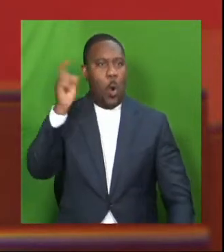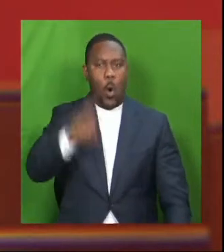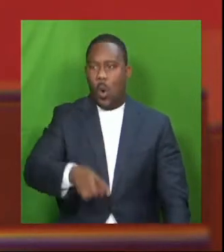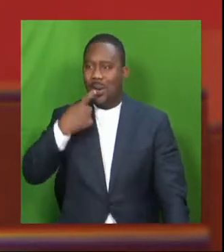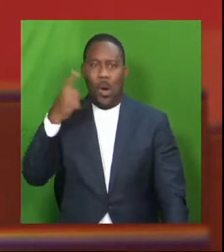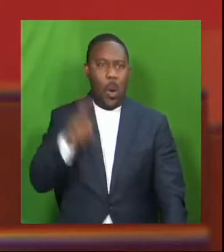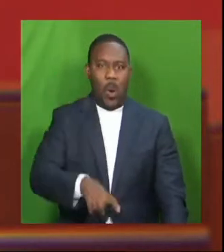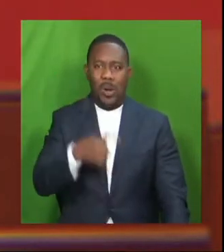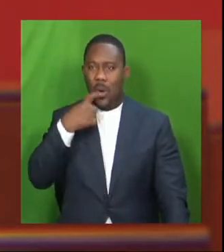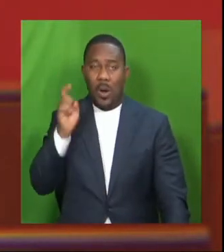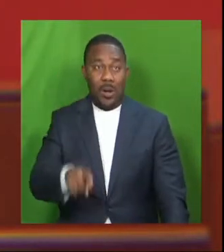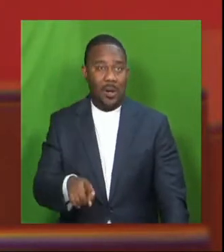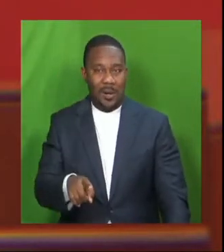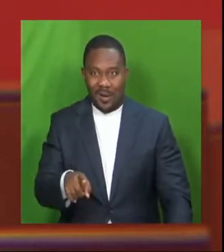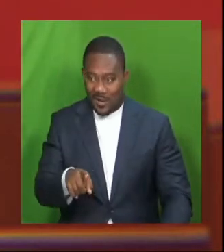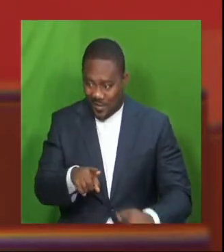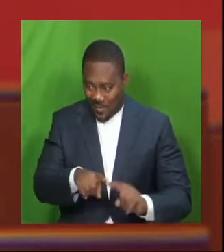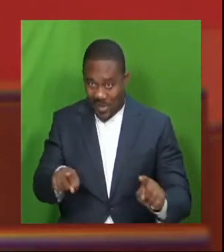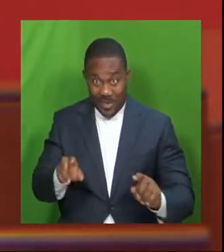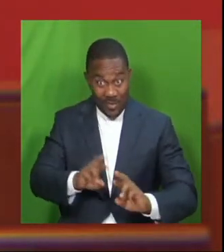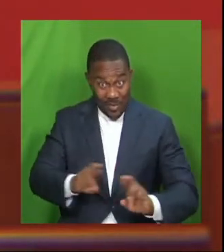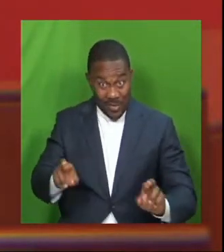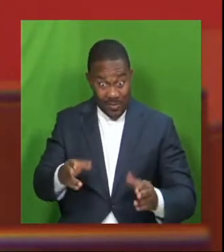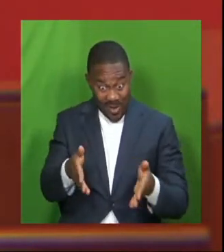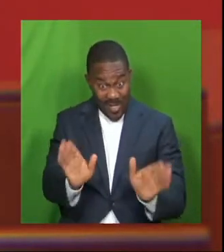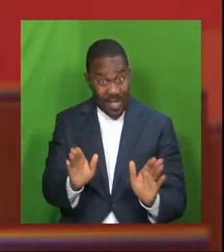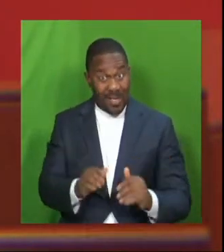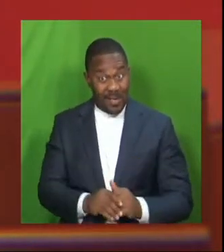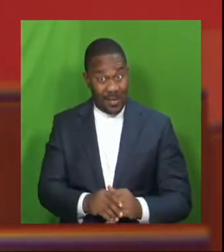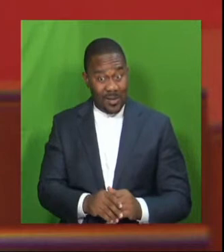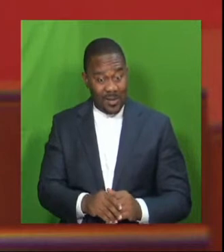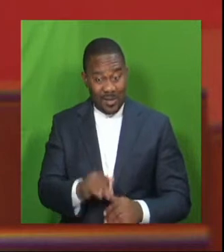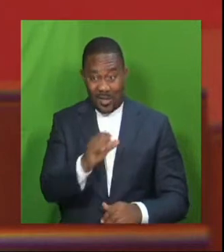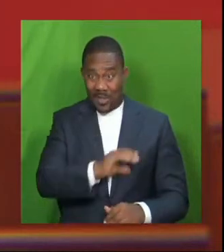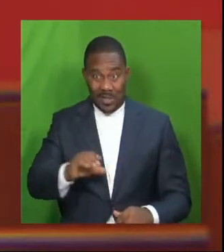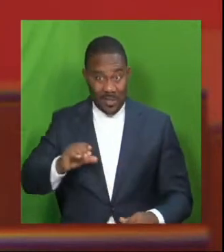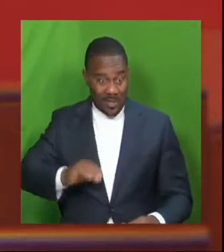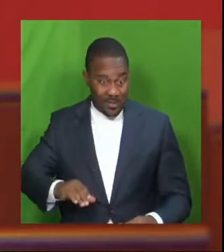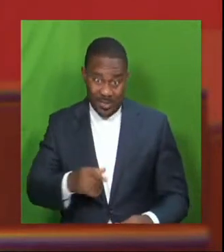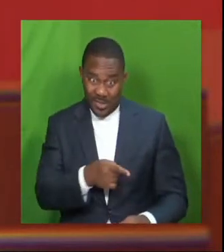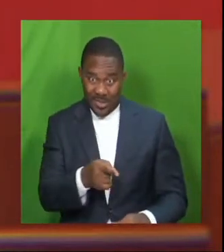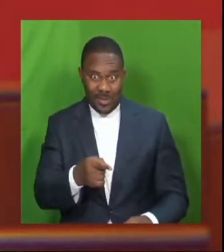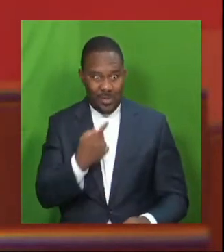But you are prepared to create room for committees to be dictators.